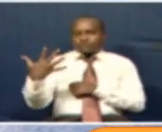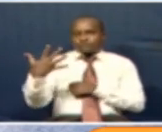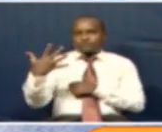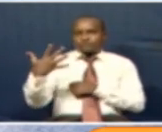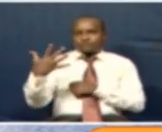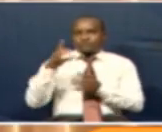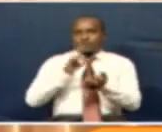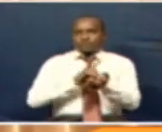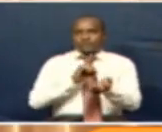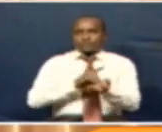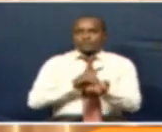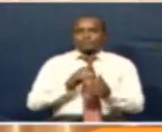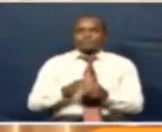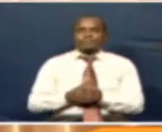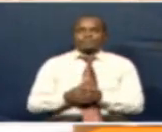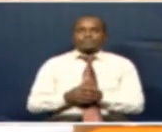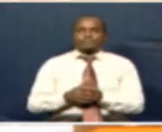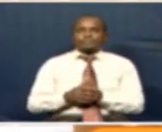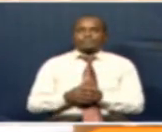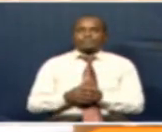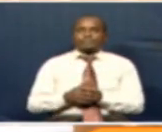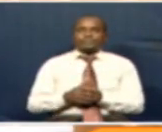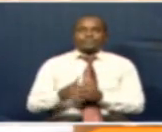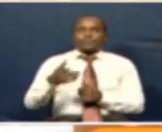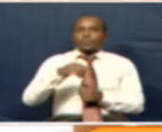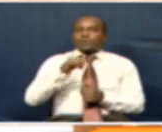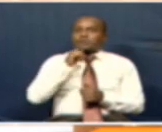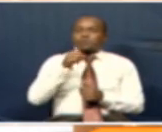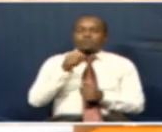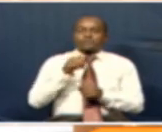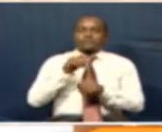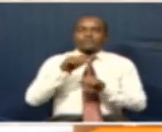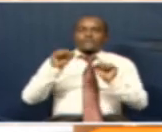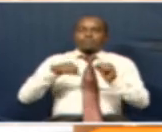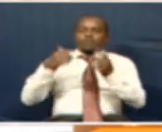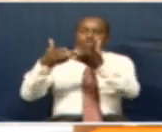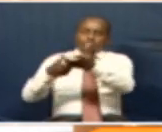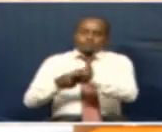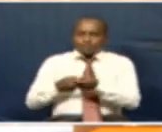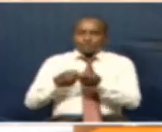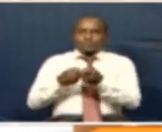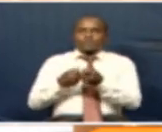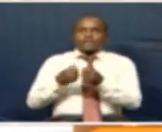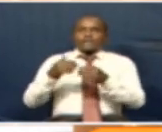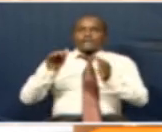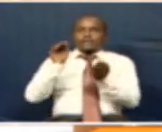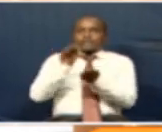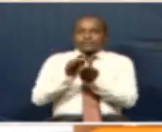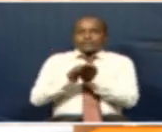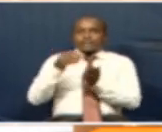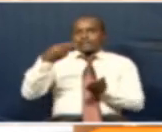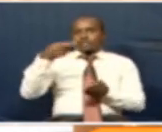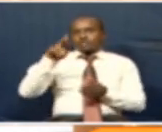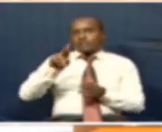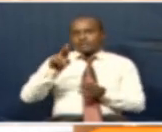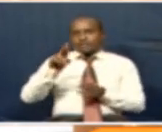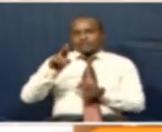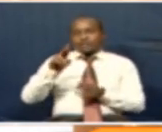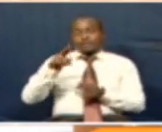34,445 doctors. We are not able to attract and retain human resource for health in the very hard to